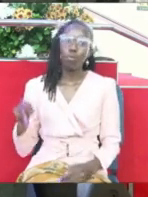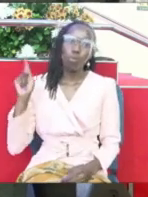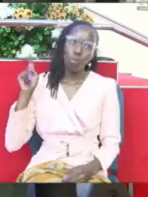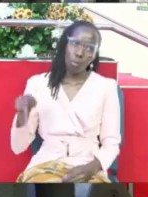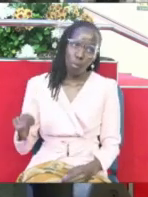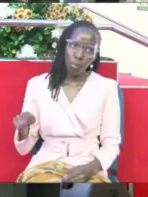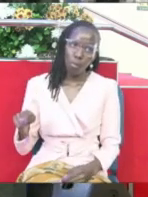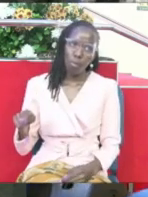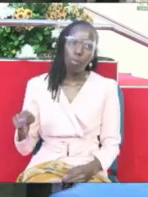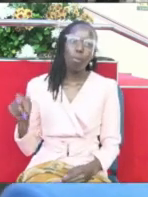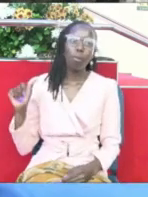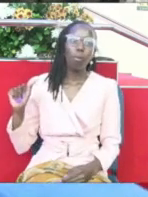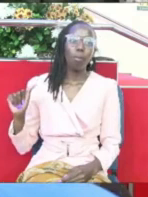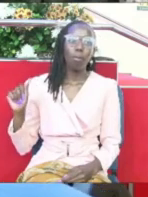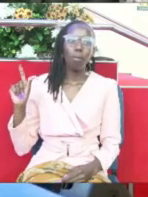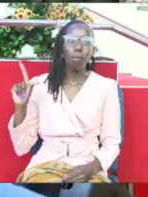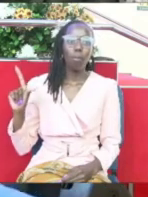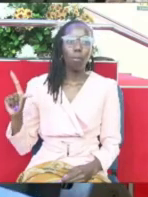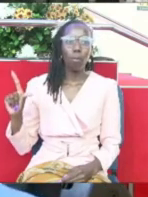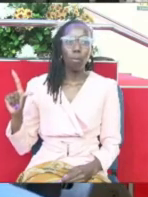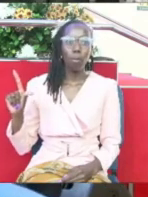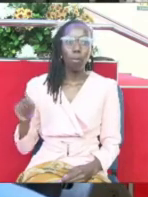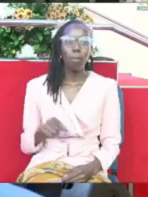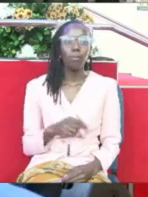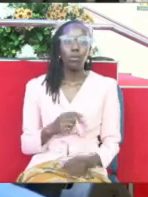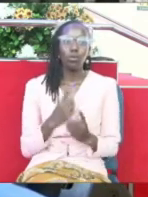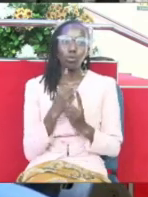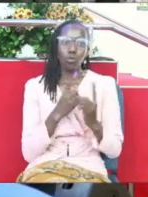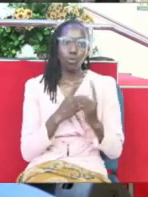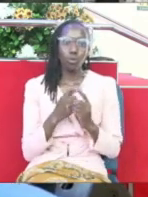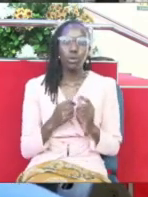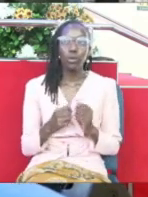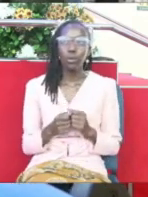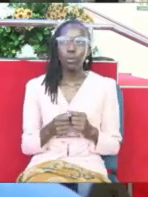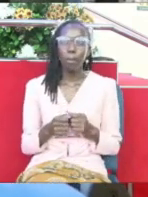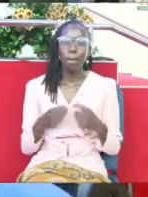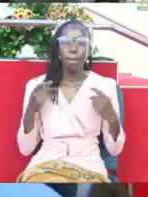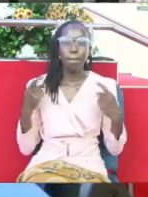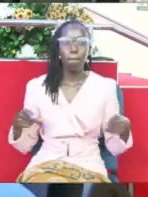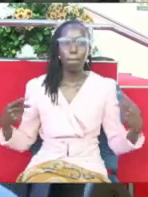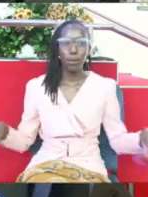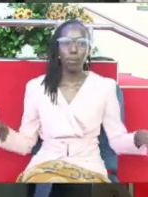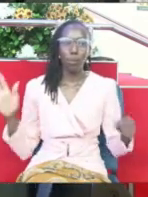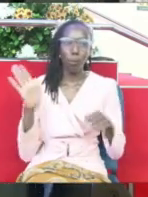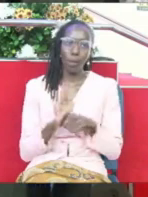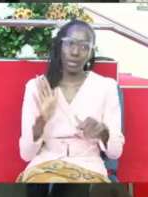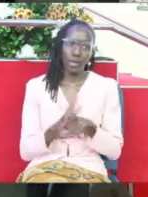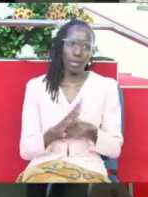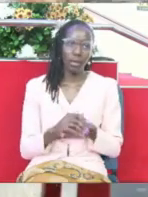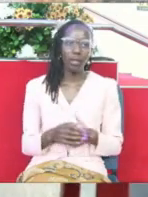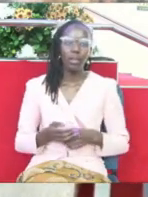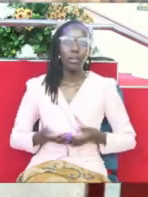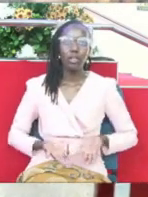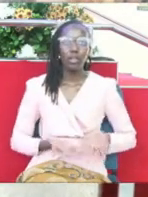safari za kimisheni. People have given their lives to Jesus Christ. Watu wengi wameyatoa maisha yao kwa Yesu Kristo. He comes to a point where